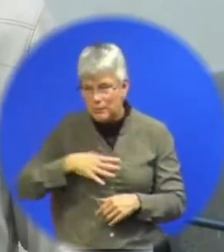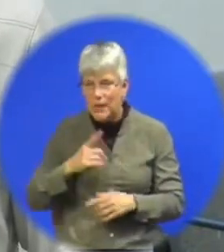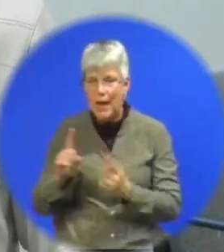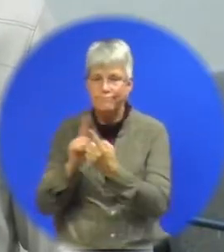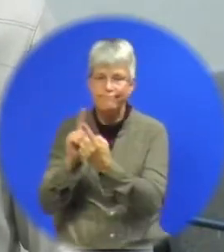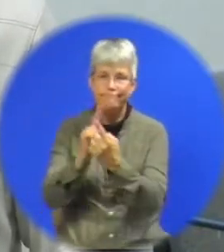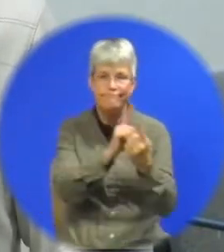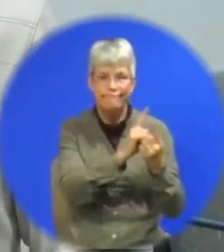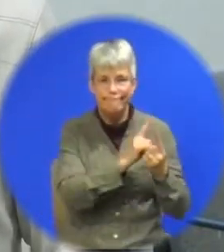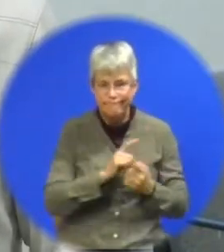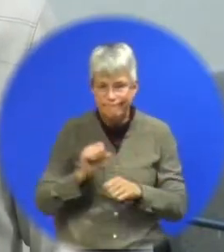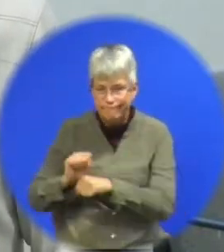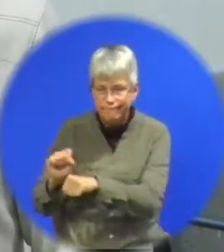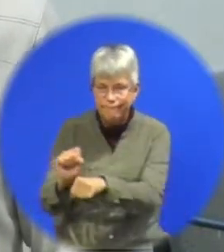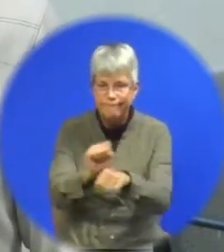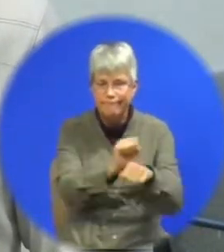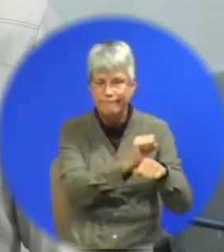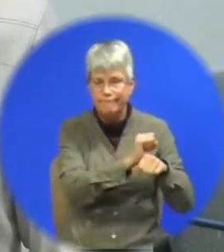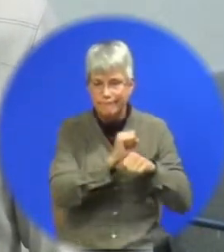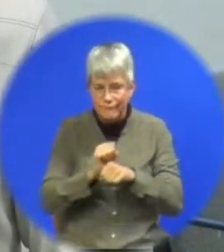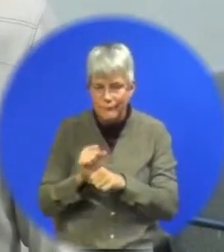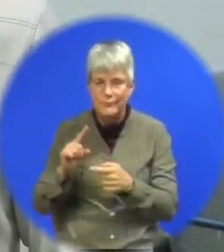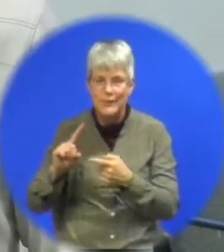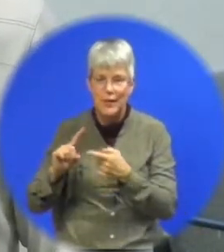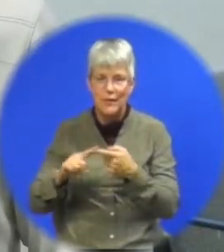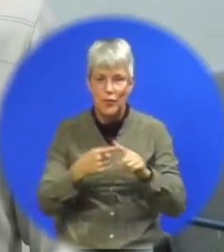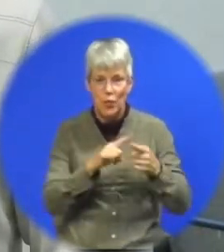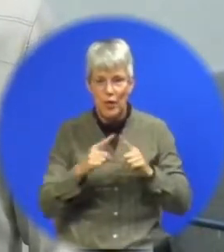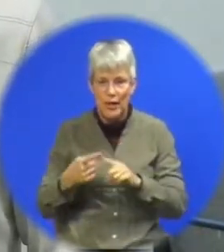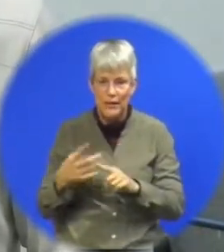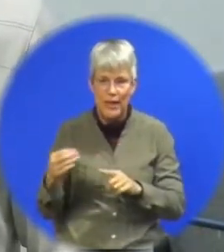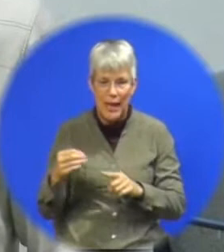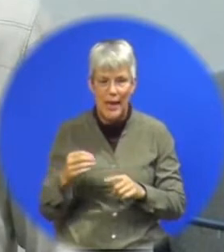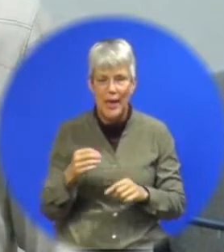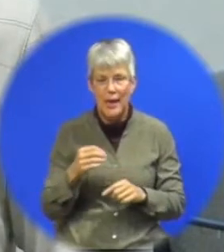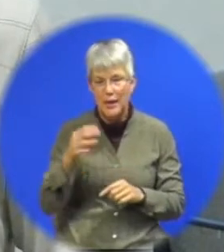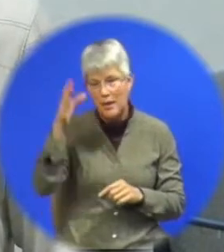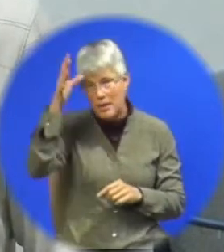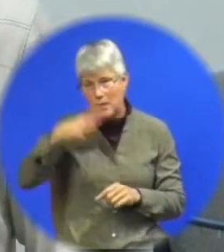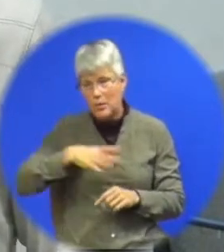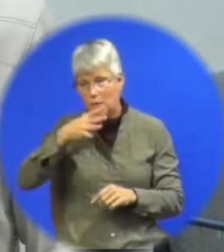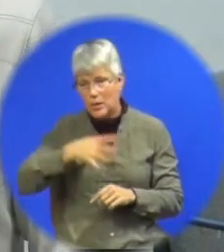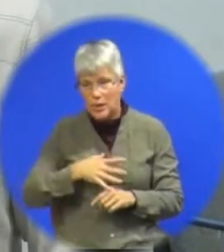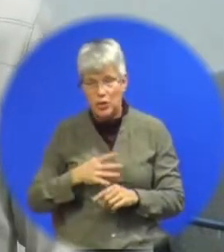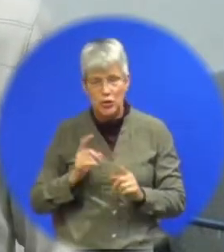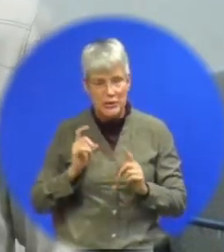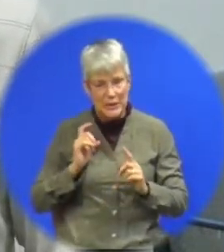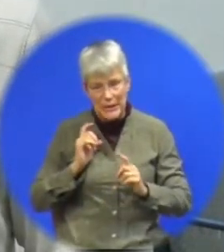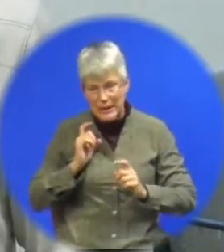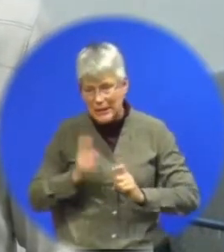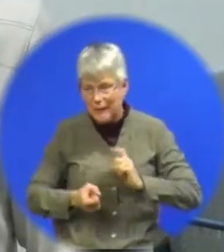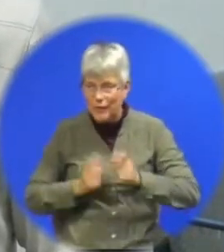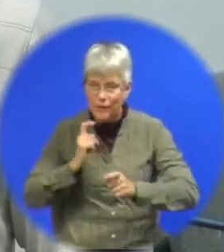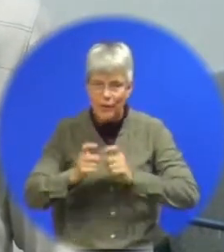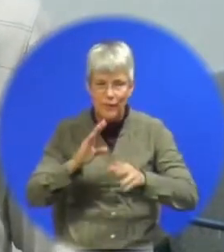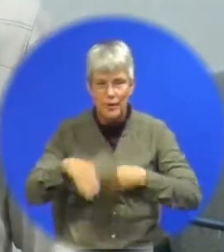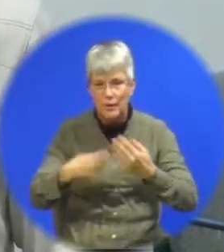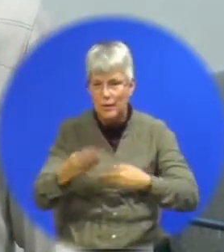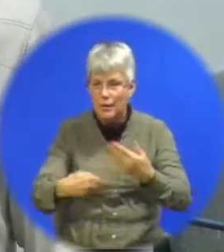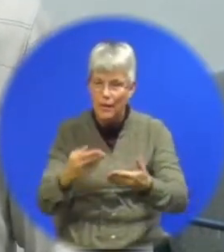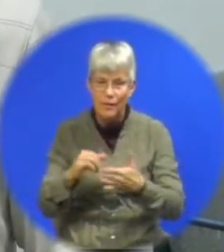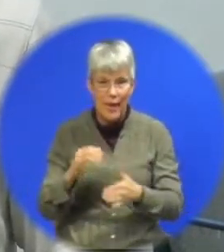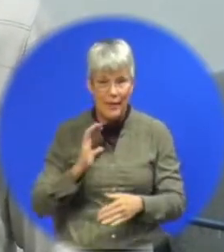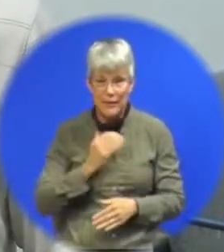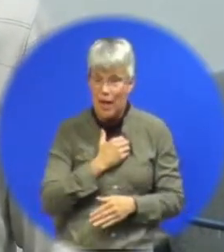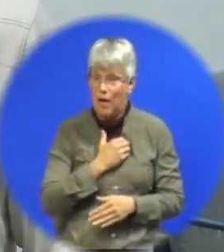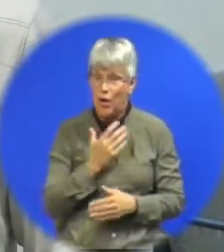friends I've made, seeing men and women give more than I could imagine, and just do it is because that's what our job is.